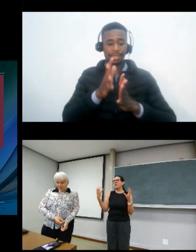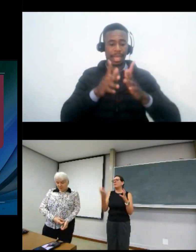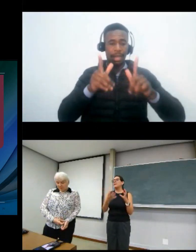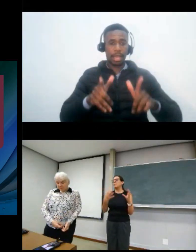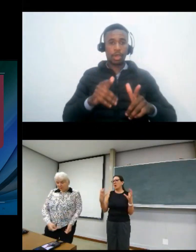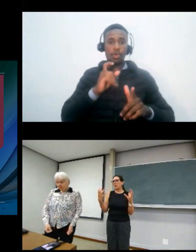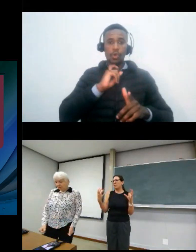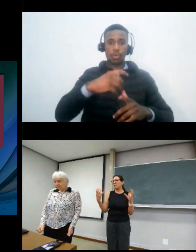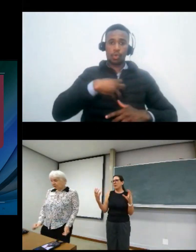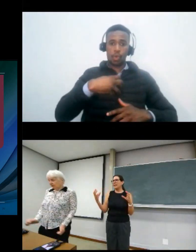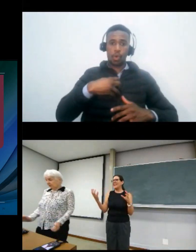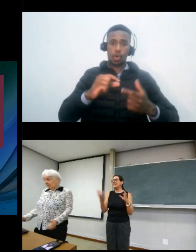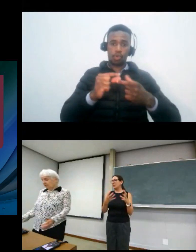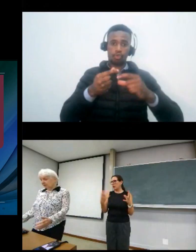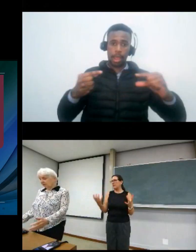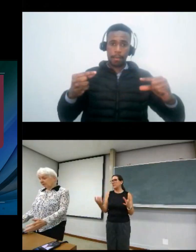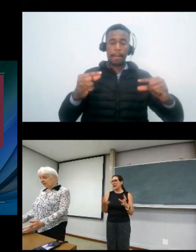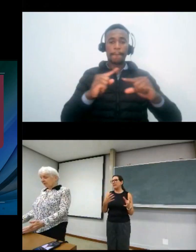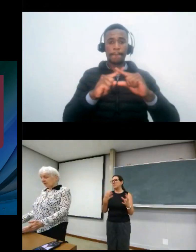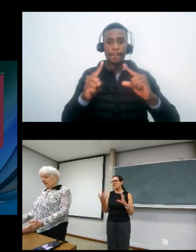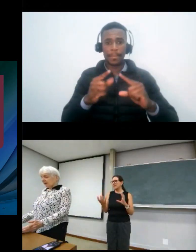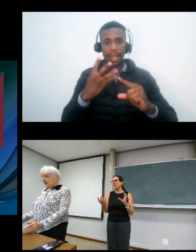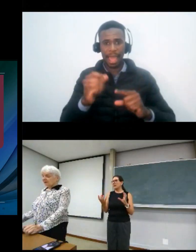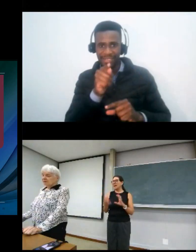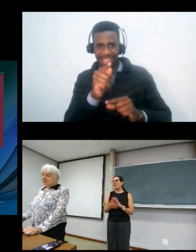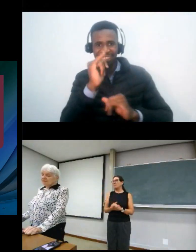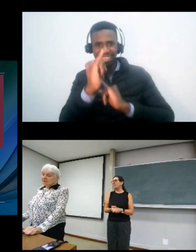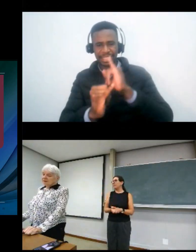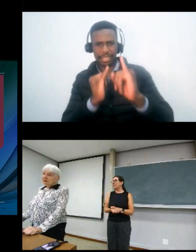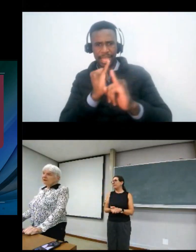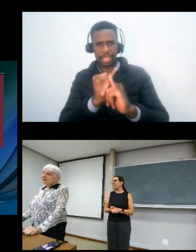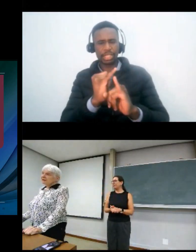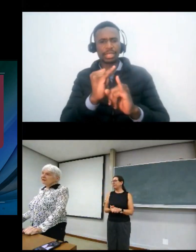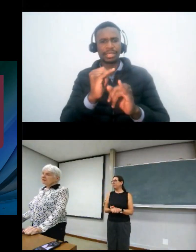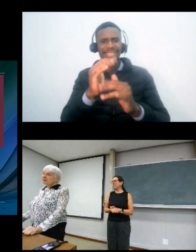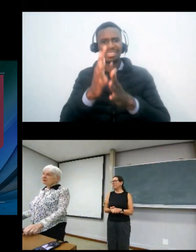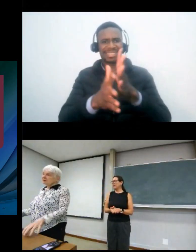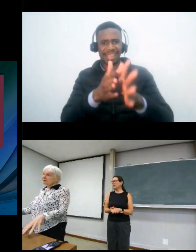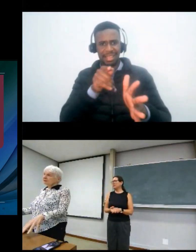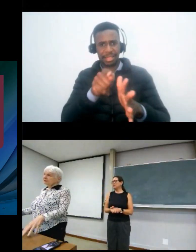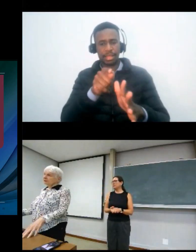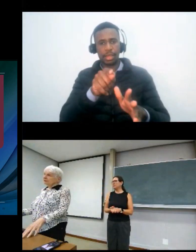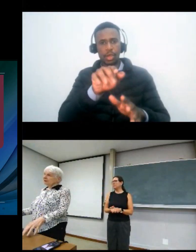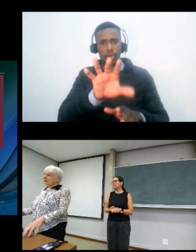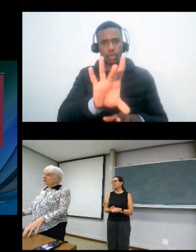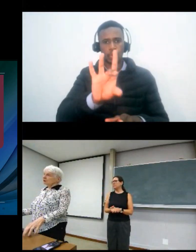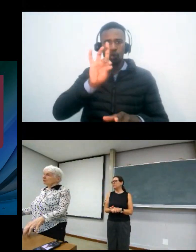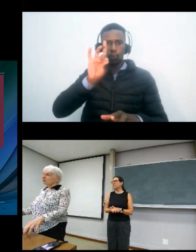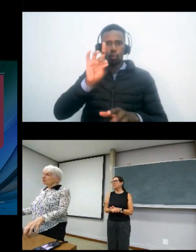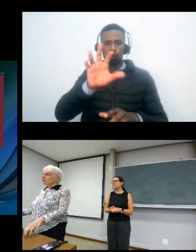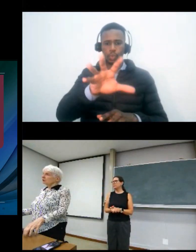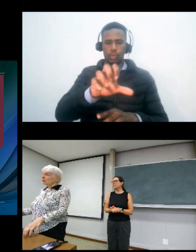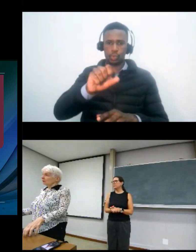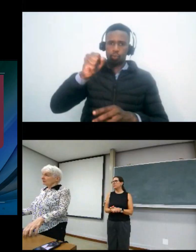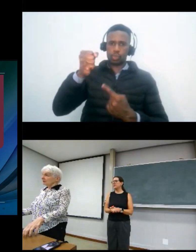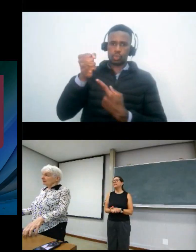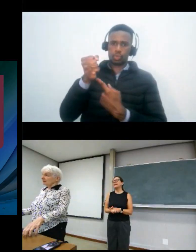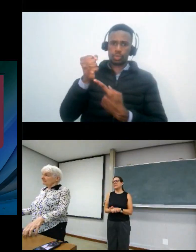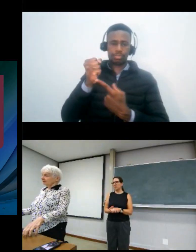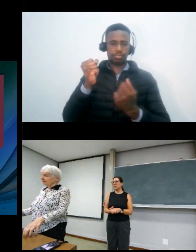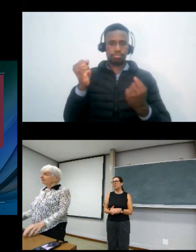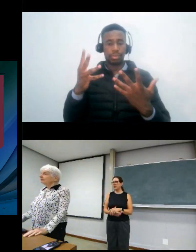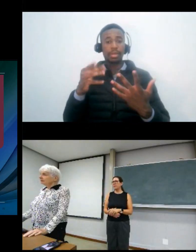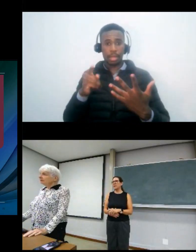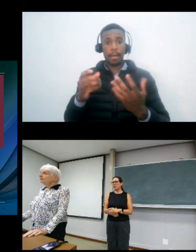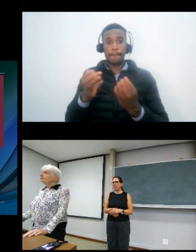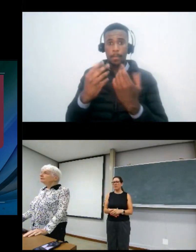an agreed upon lexicon of signs. And this is a form of language which is used at conferences.